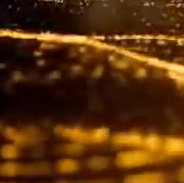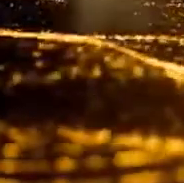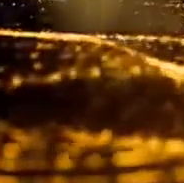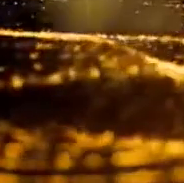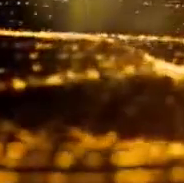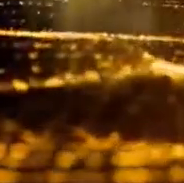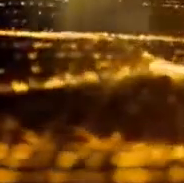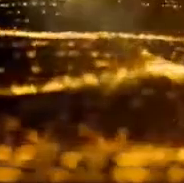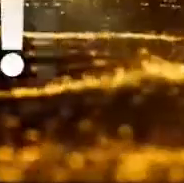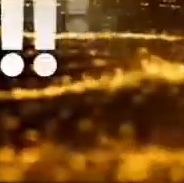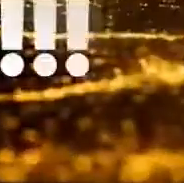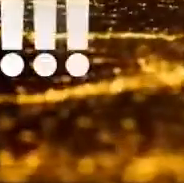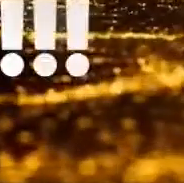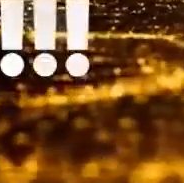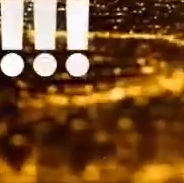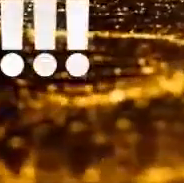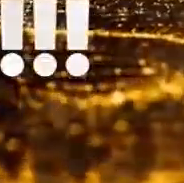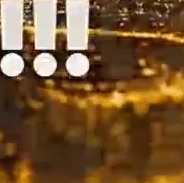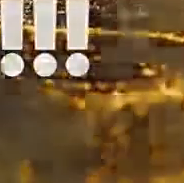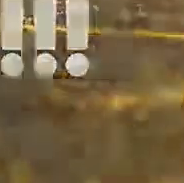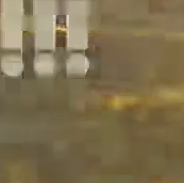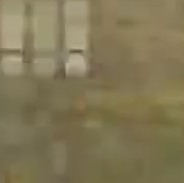H4P, Ajiko!